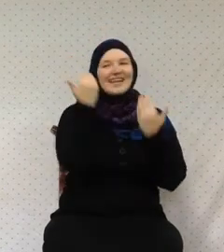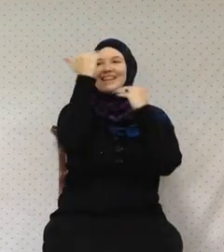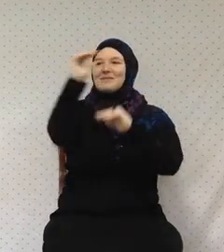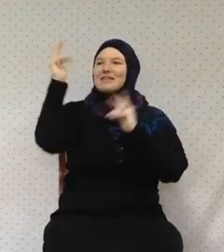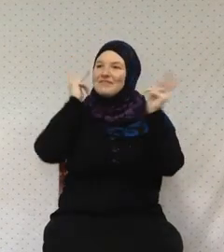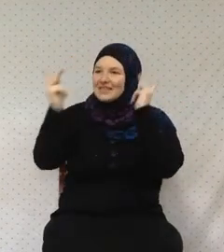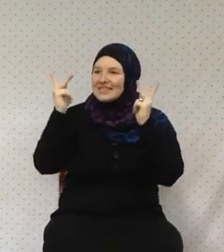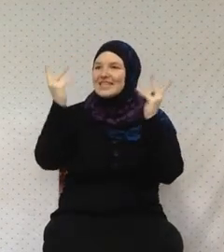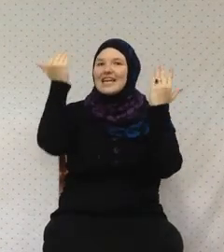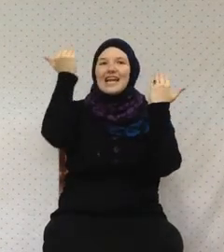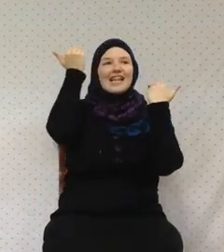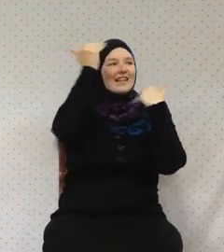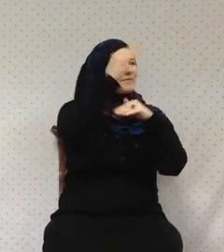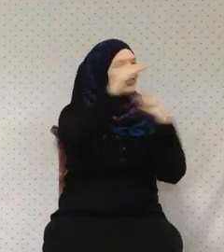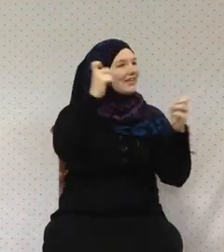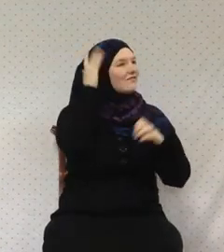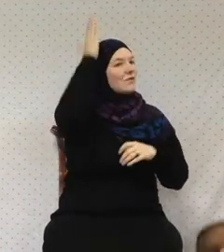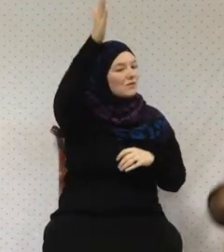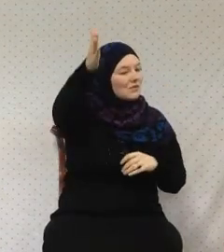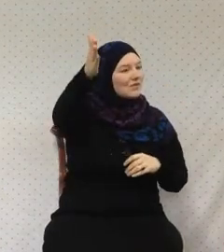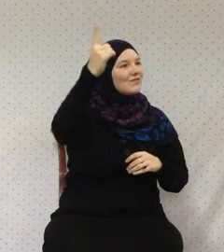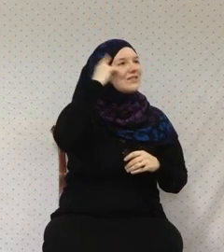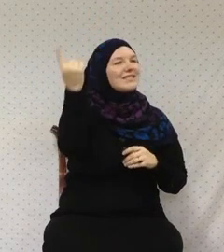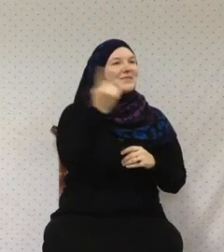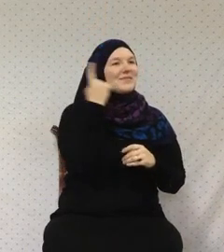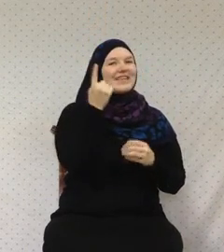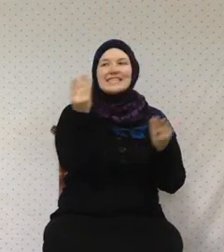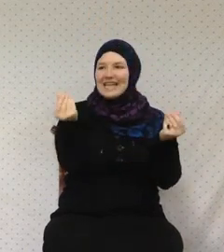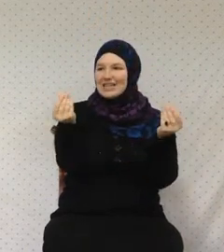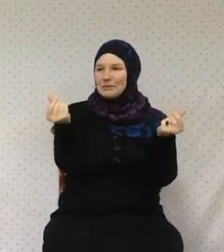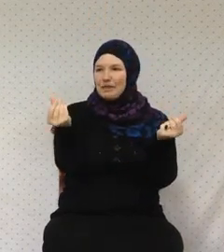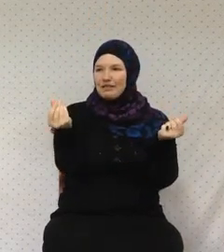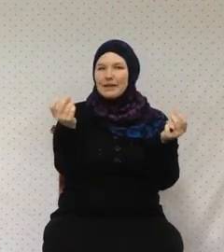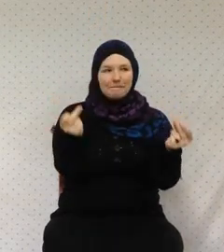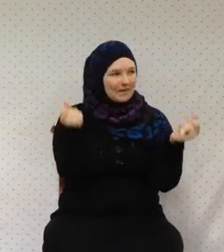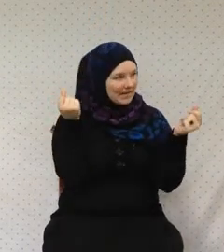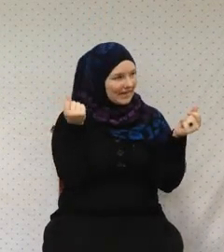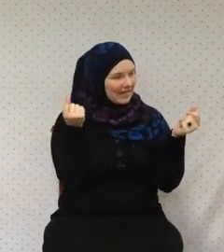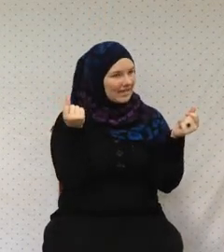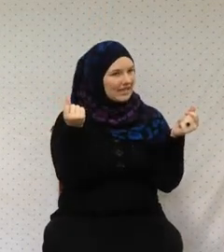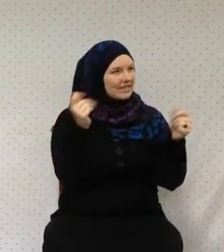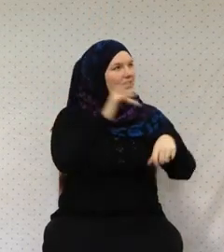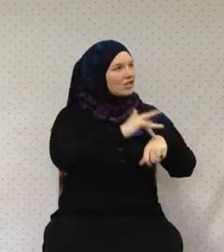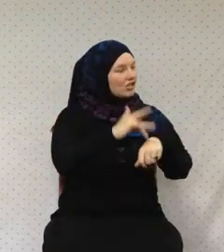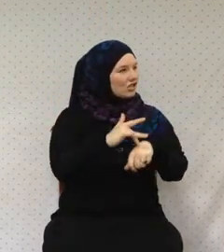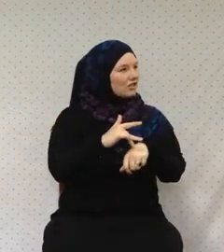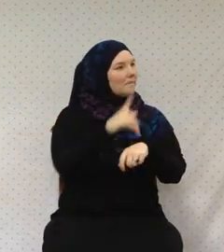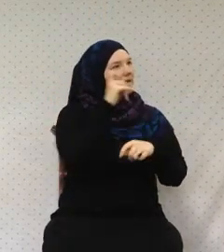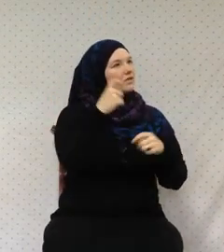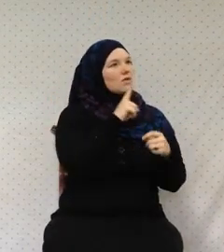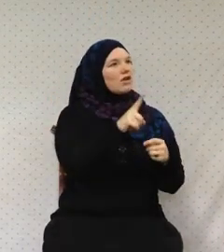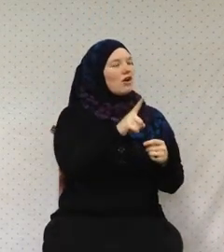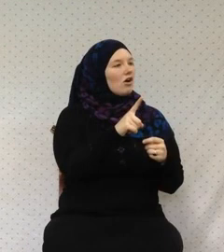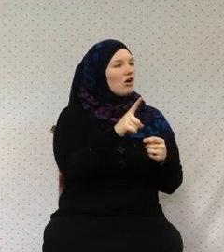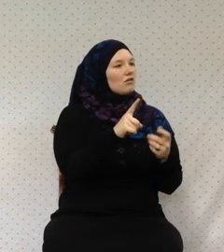limited vision and limited look into the future, for something tangible, immediate, instantaneous, because we